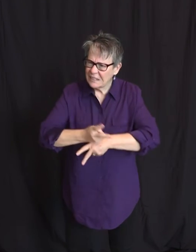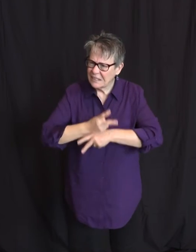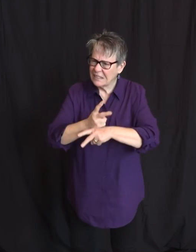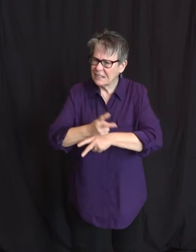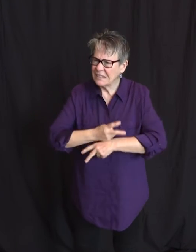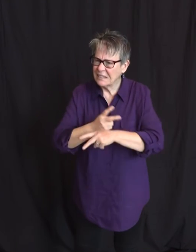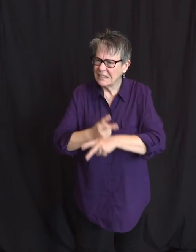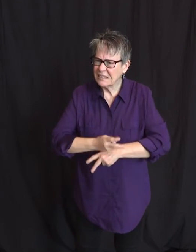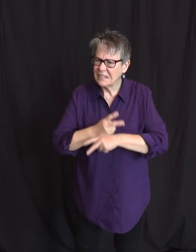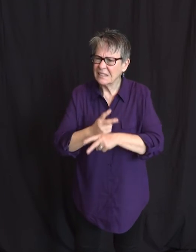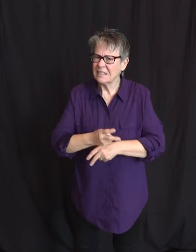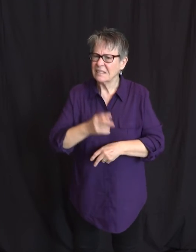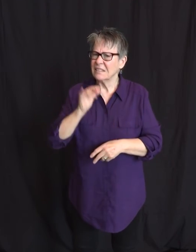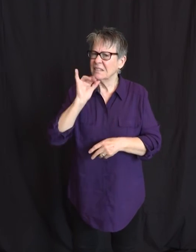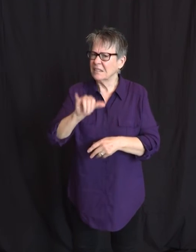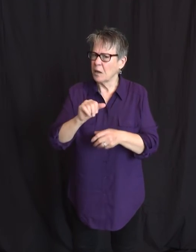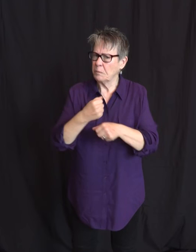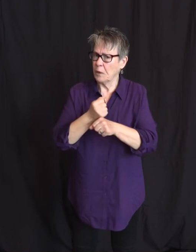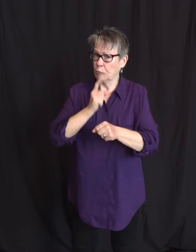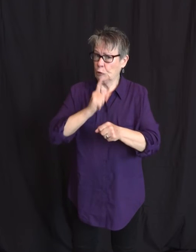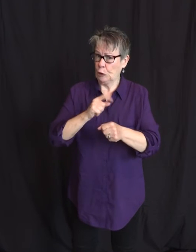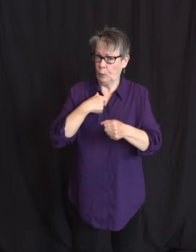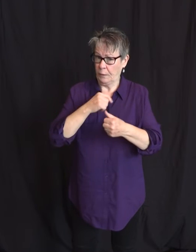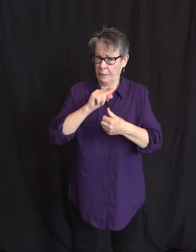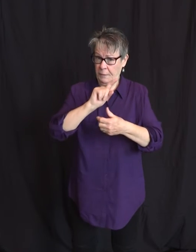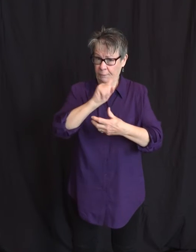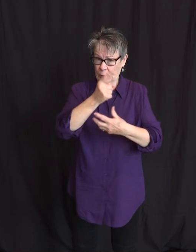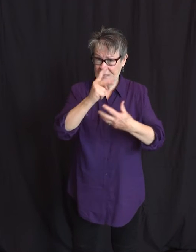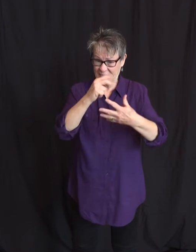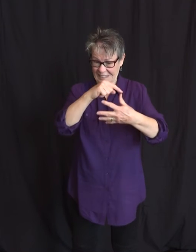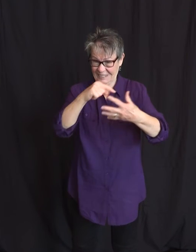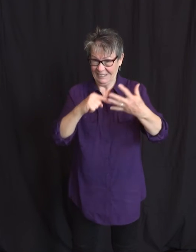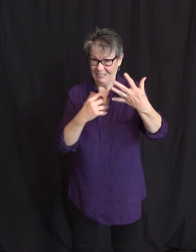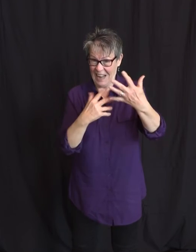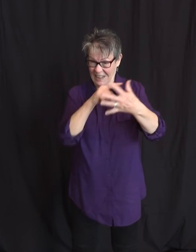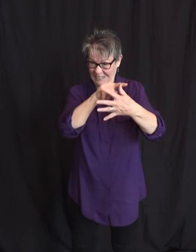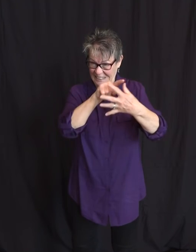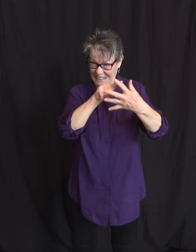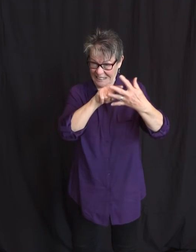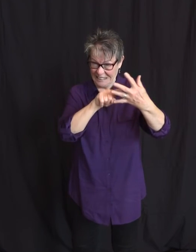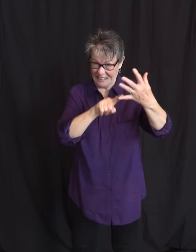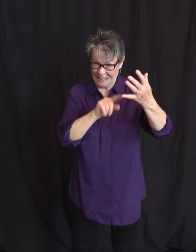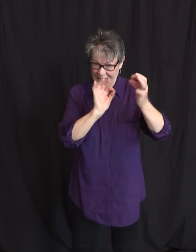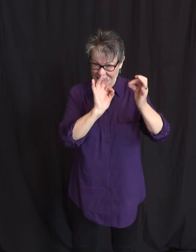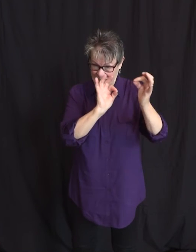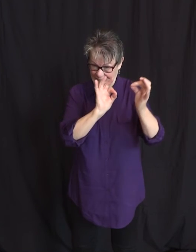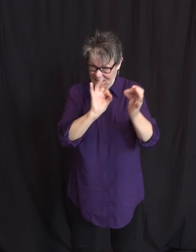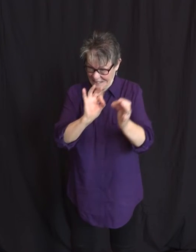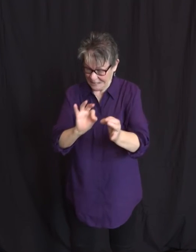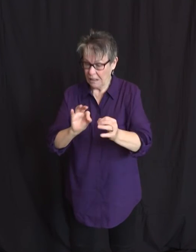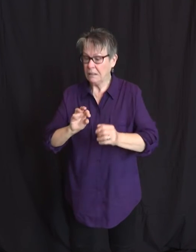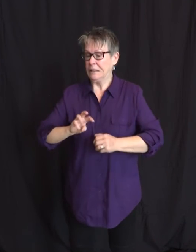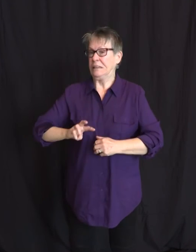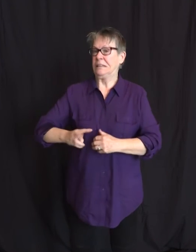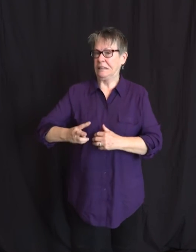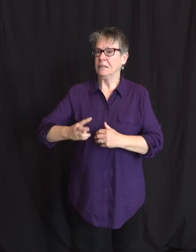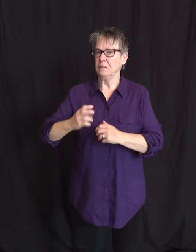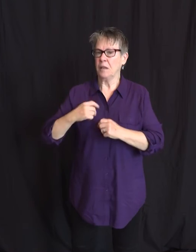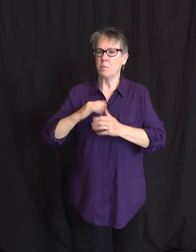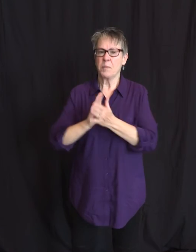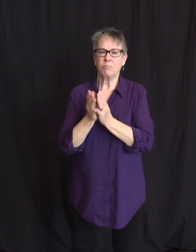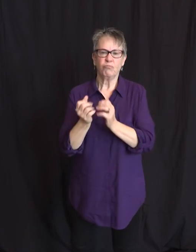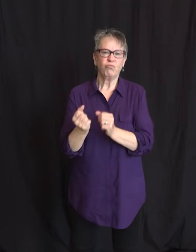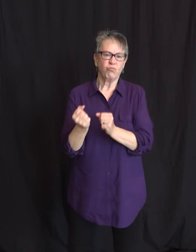we need to shore up long-term care. So we are, again, Judy's taken a whole range of steps